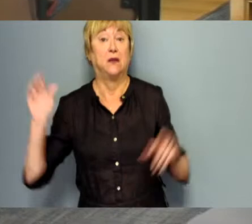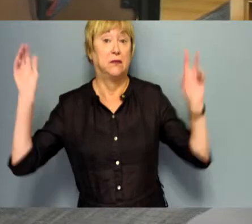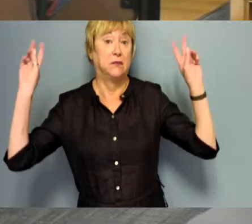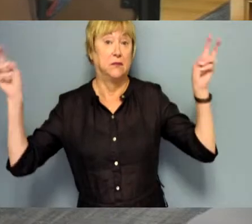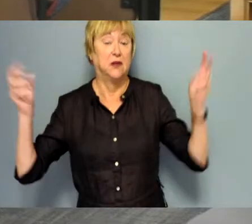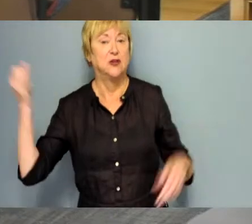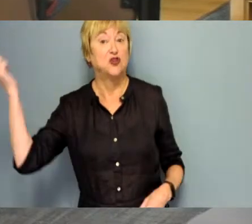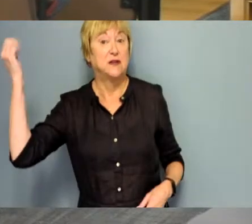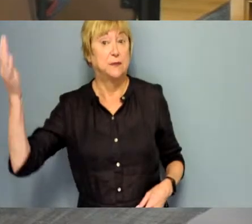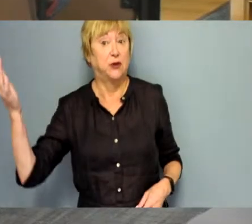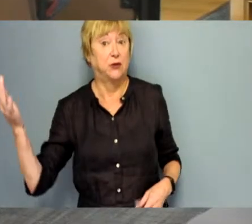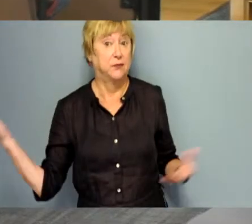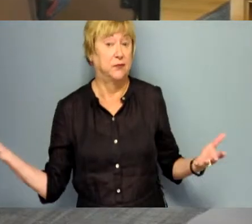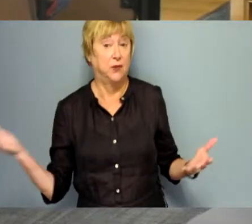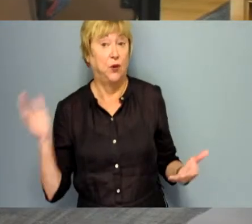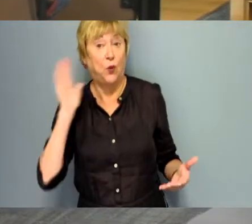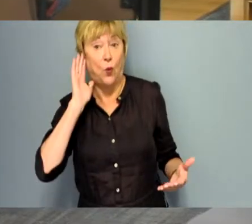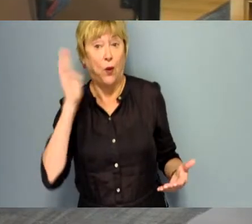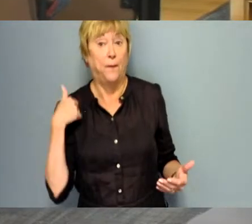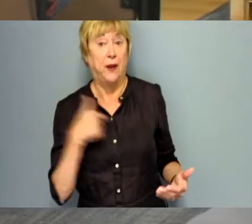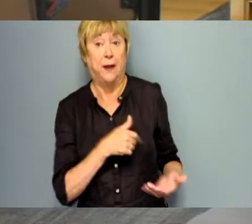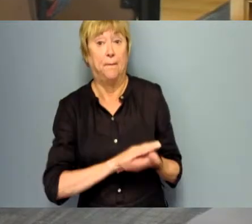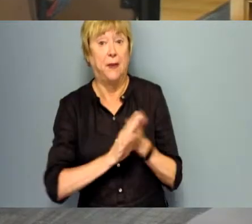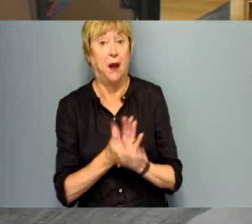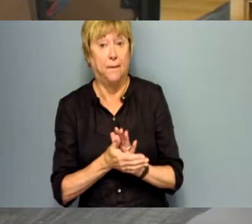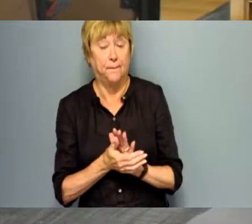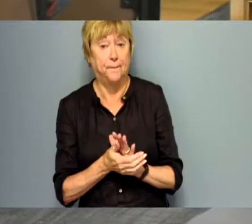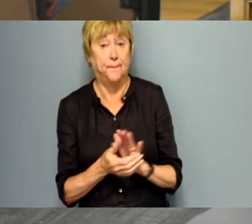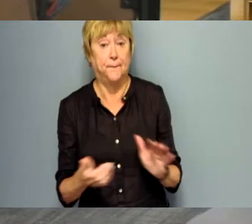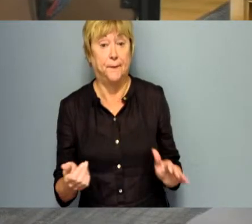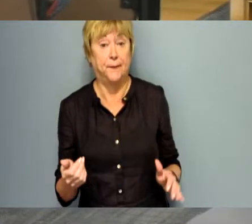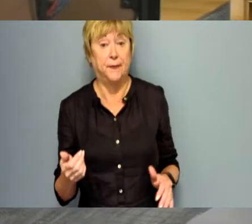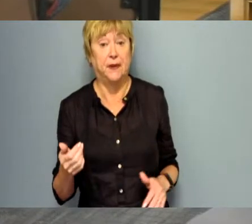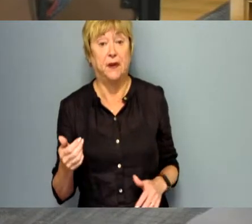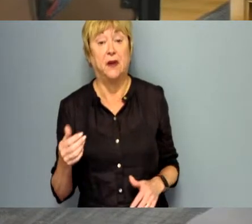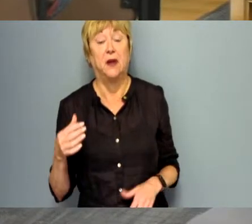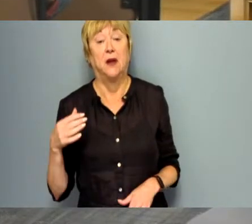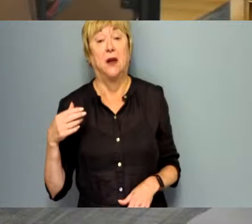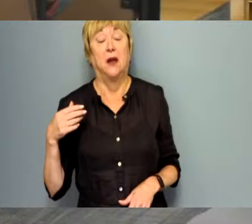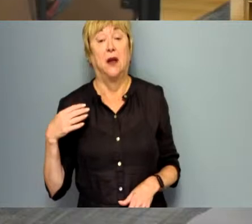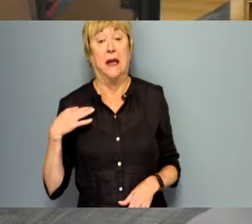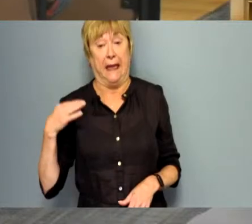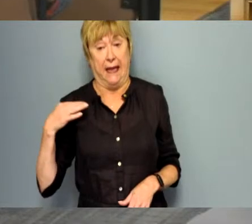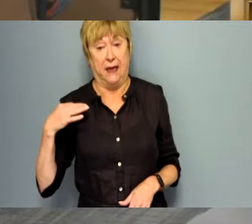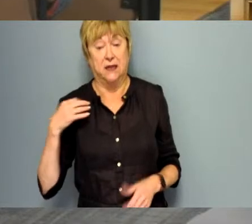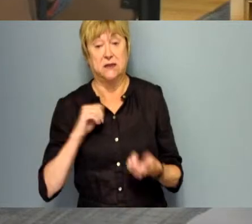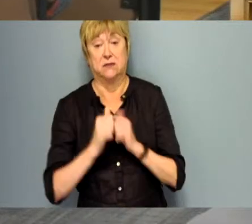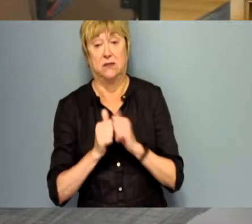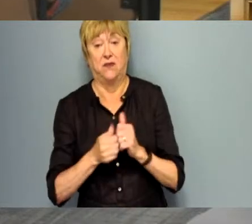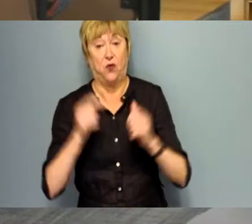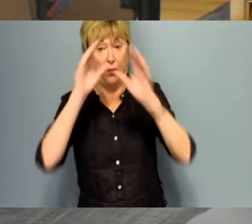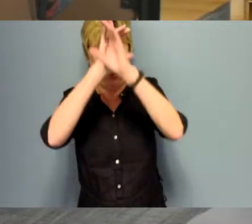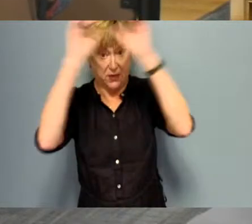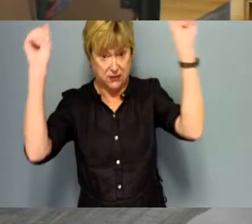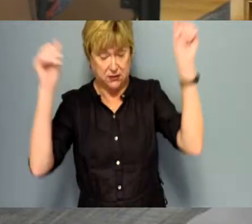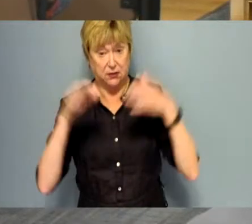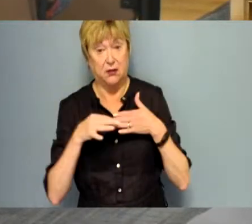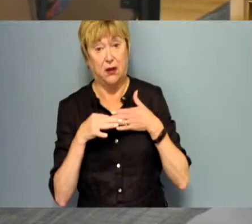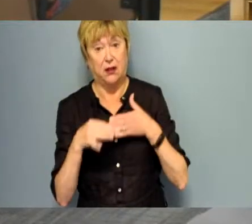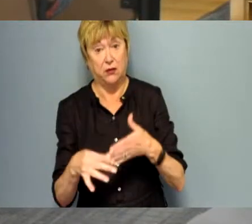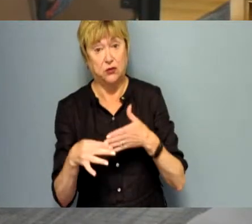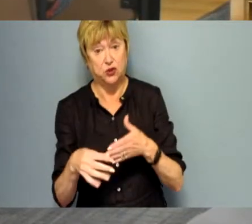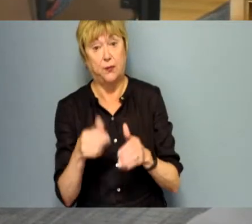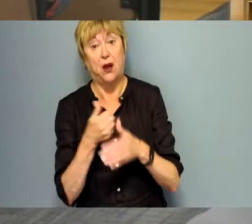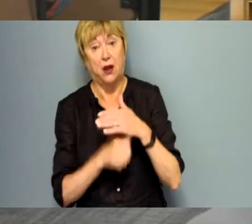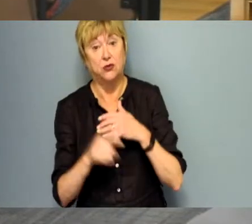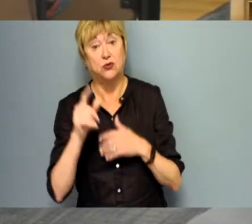are we to be? There are candidates campaigning for president, the leadership. Under President Trump,